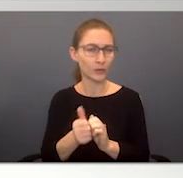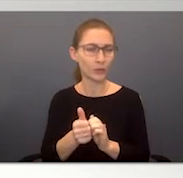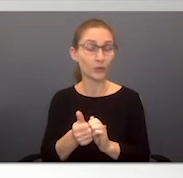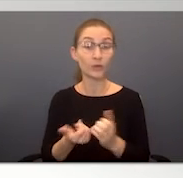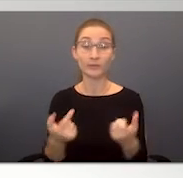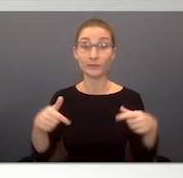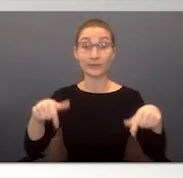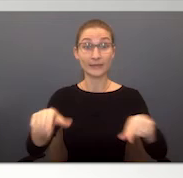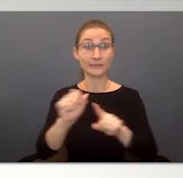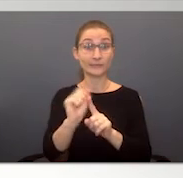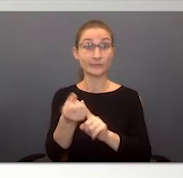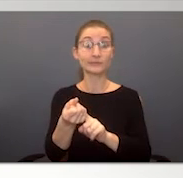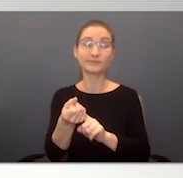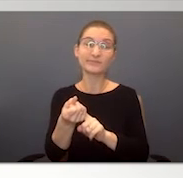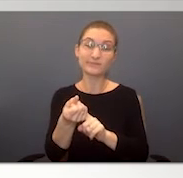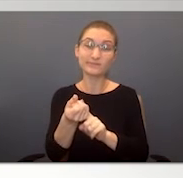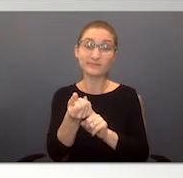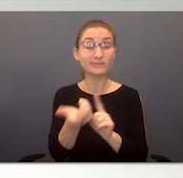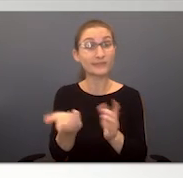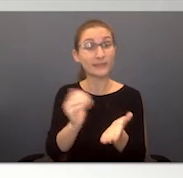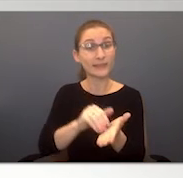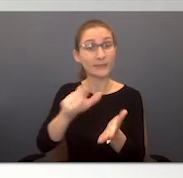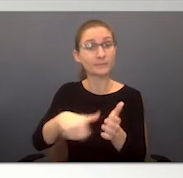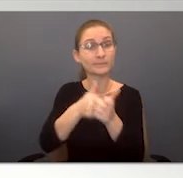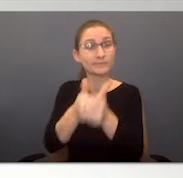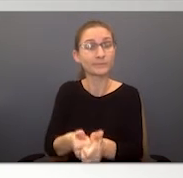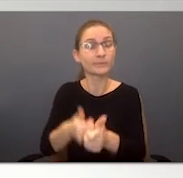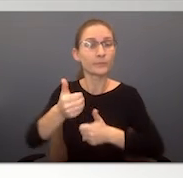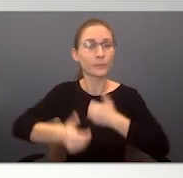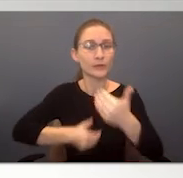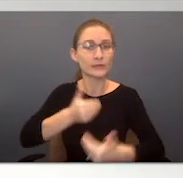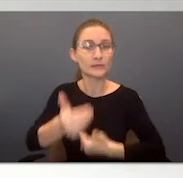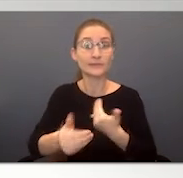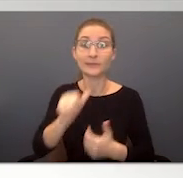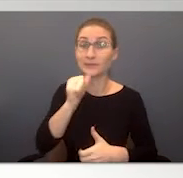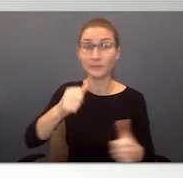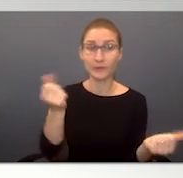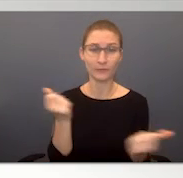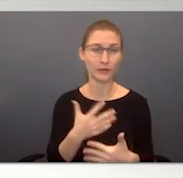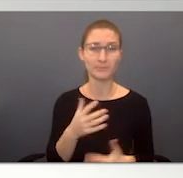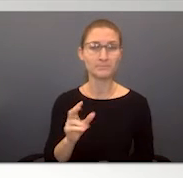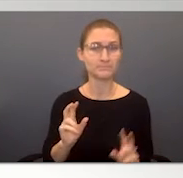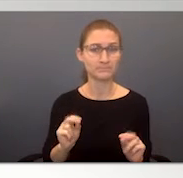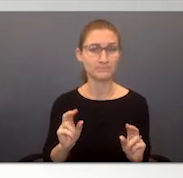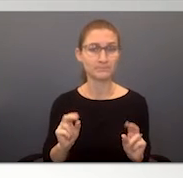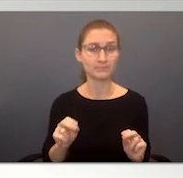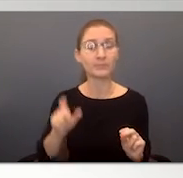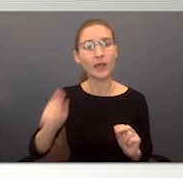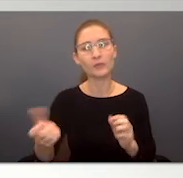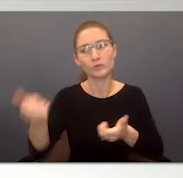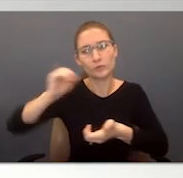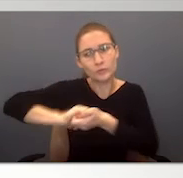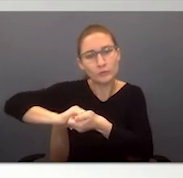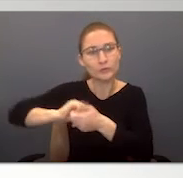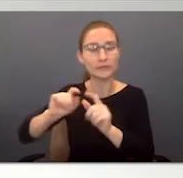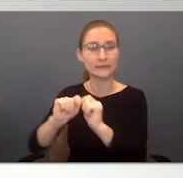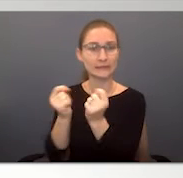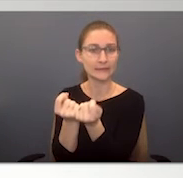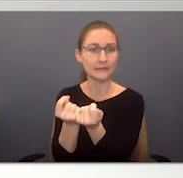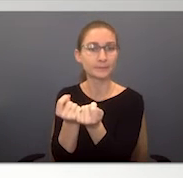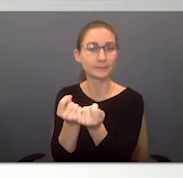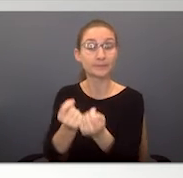Advocacy is also working as a team with professionals, whatever that is. You know, in advocacy, on a side